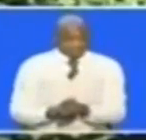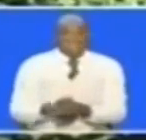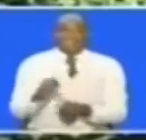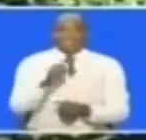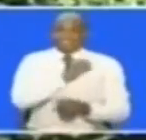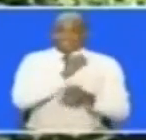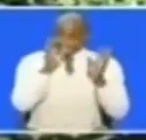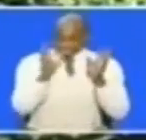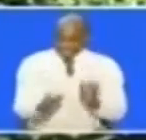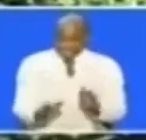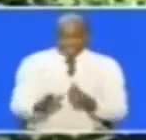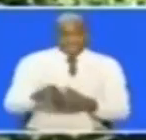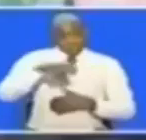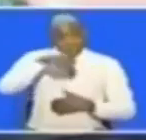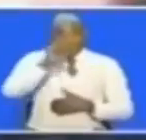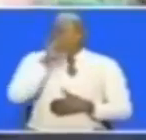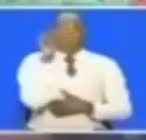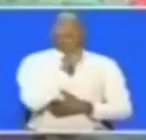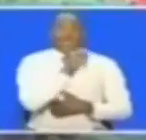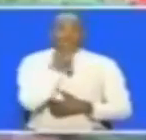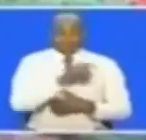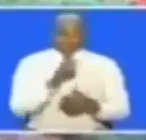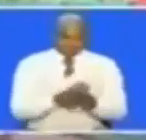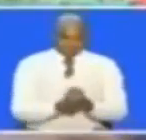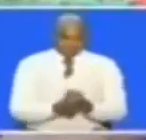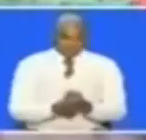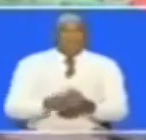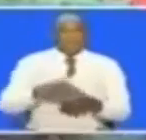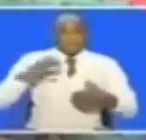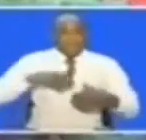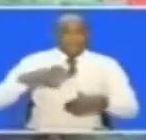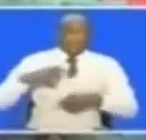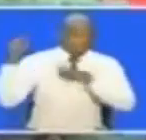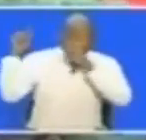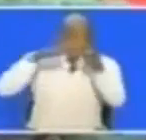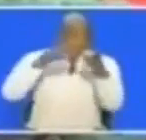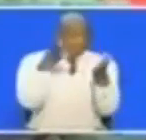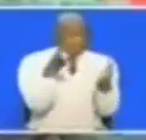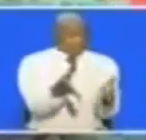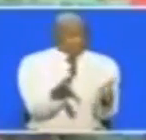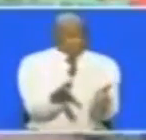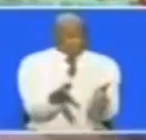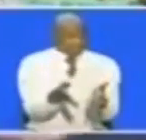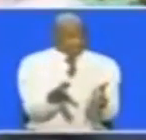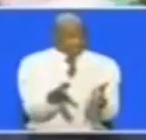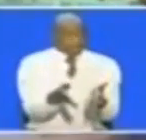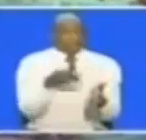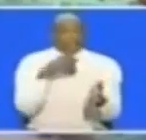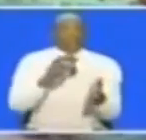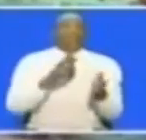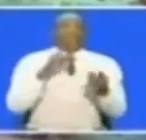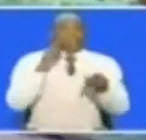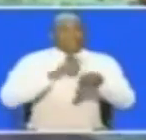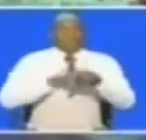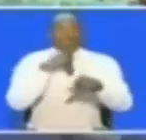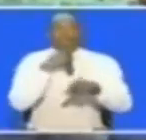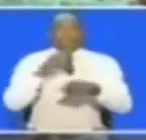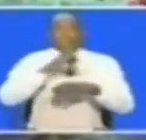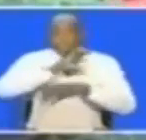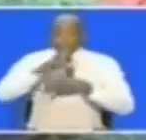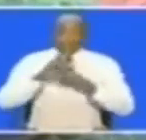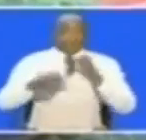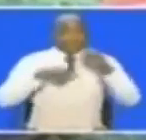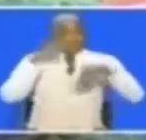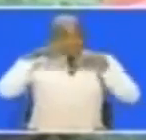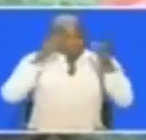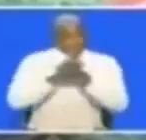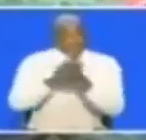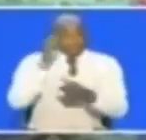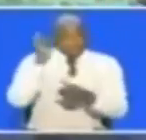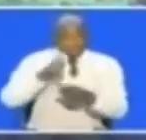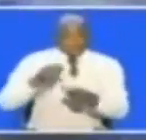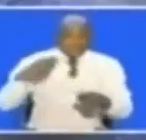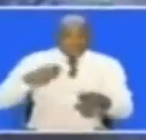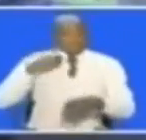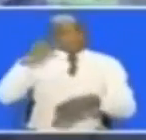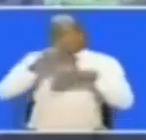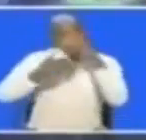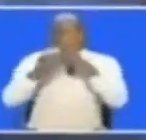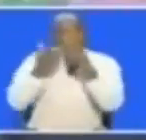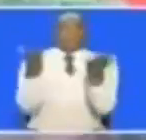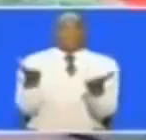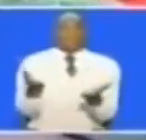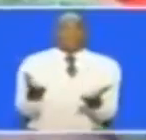the senator who is in KANU. People came to cheat him that to develop a county means you can raid